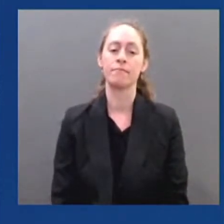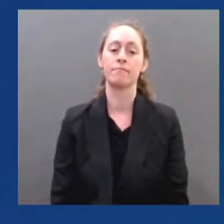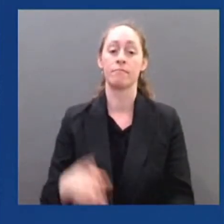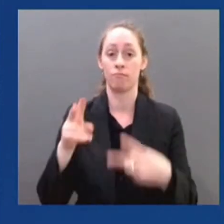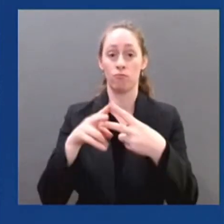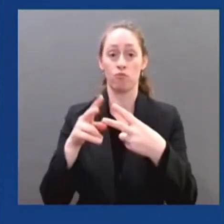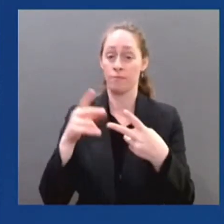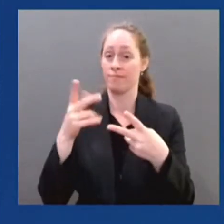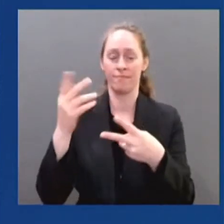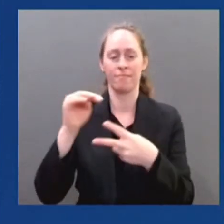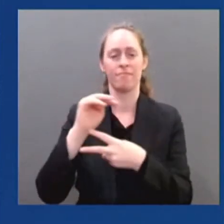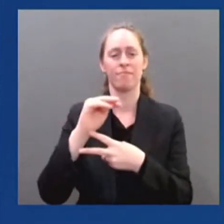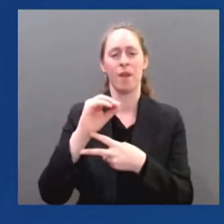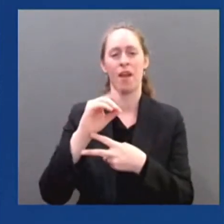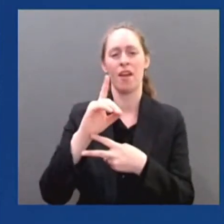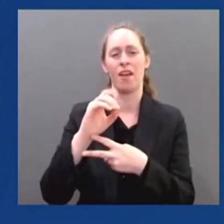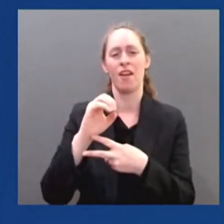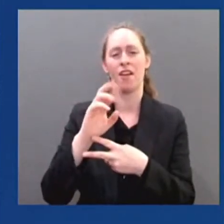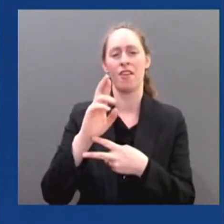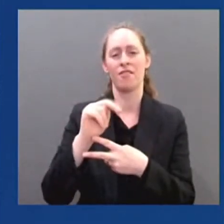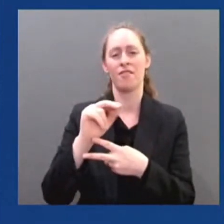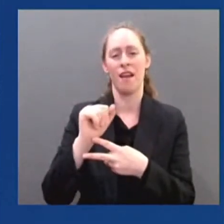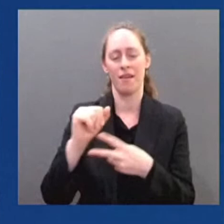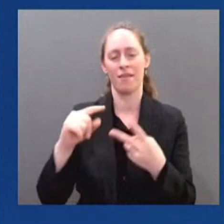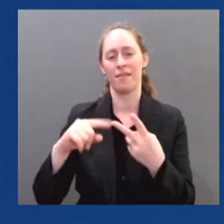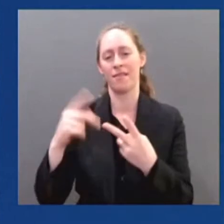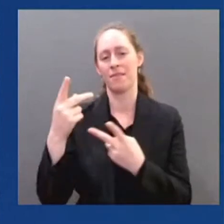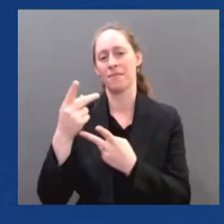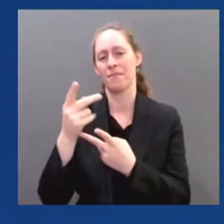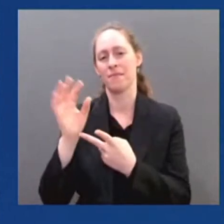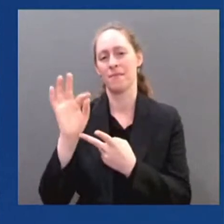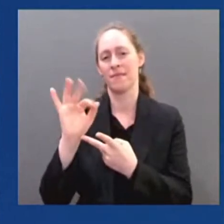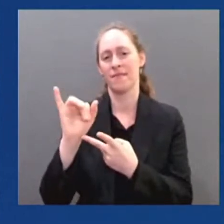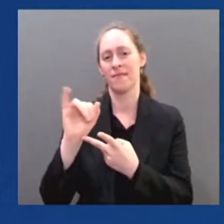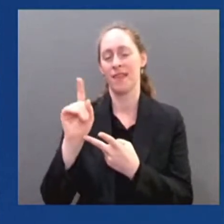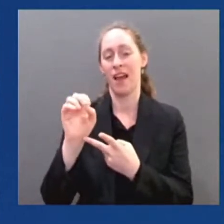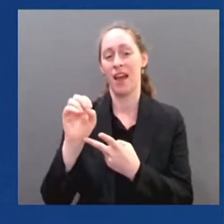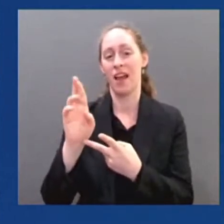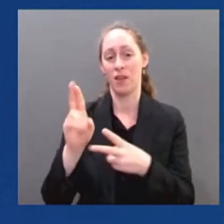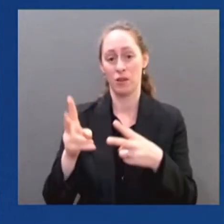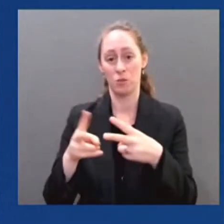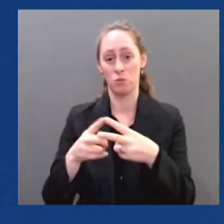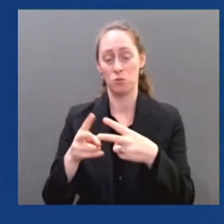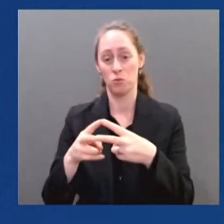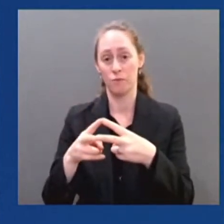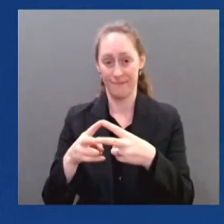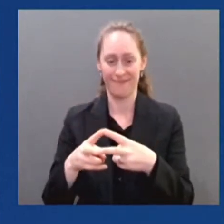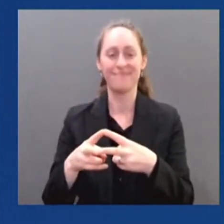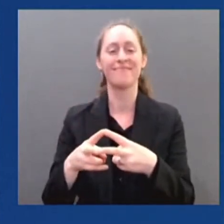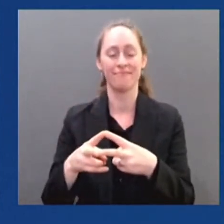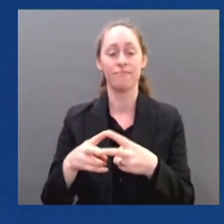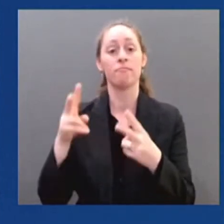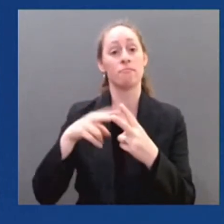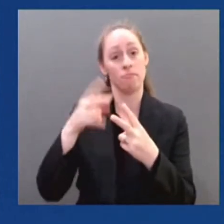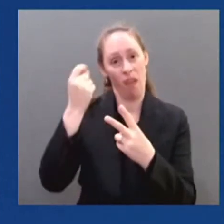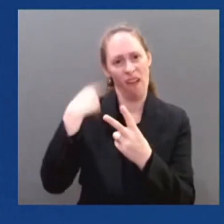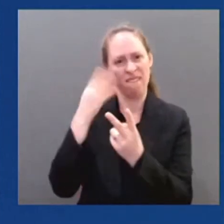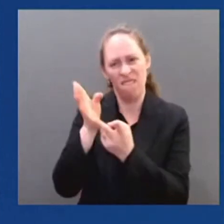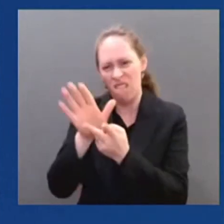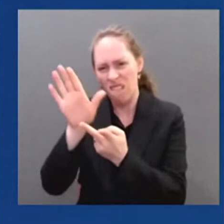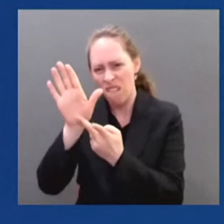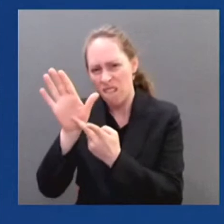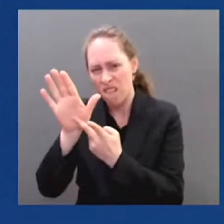gone under extensive placebo-blinded control trials, which is the gold standard